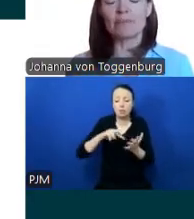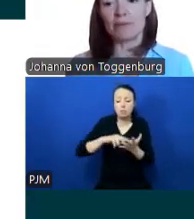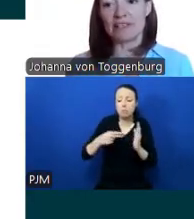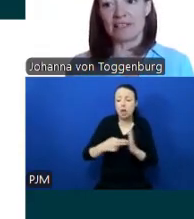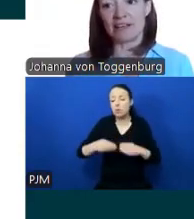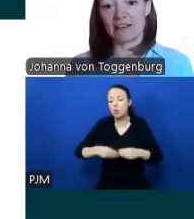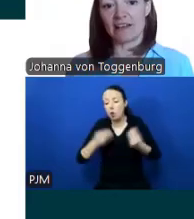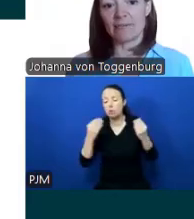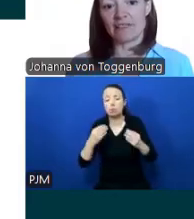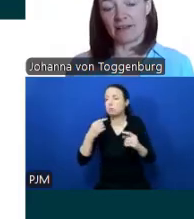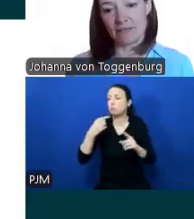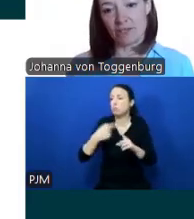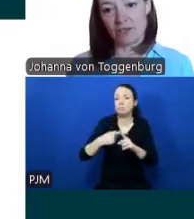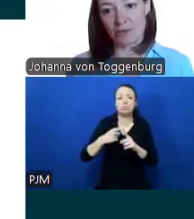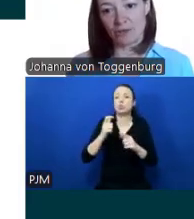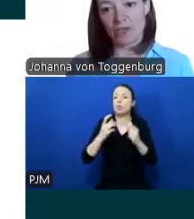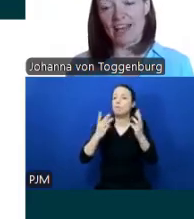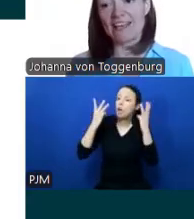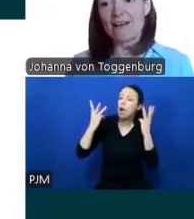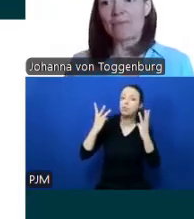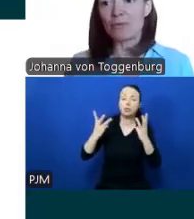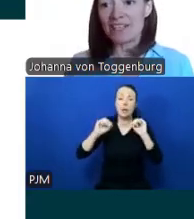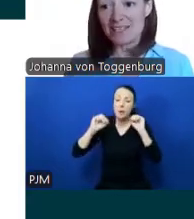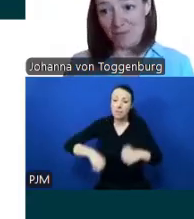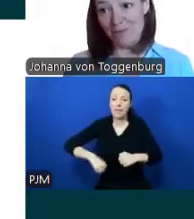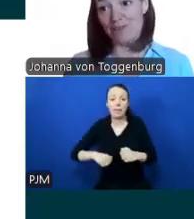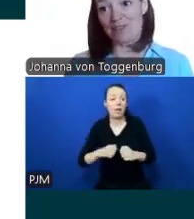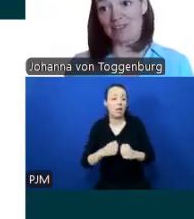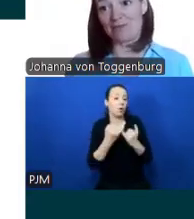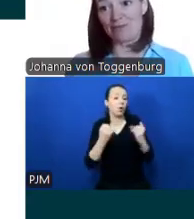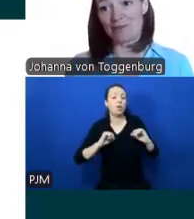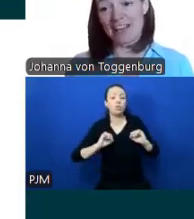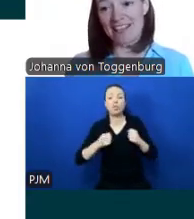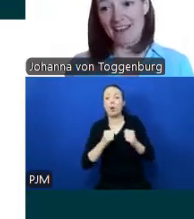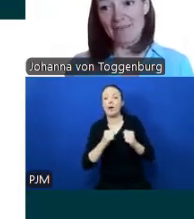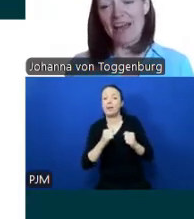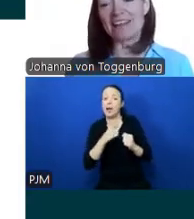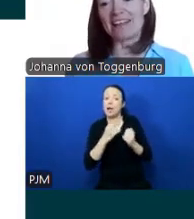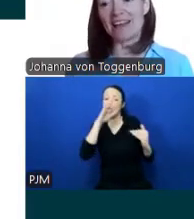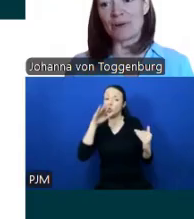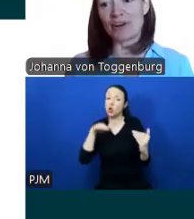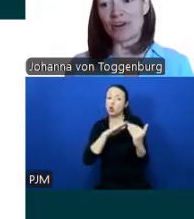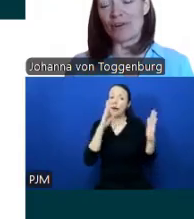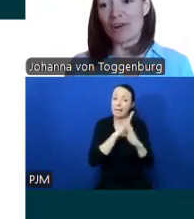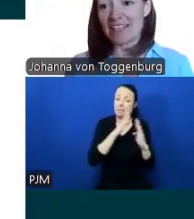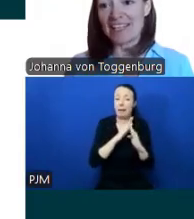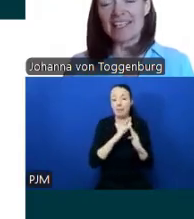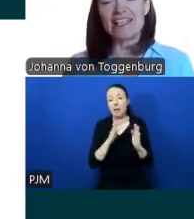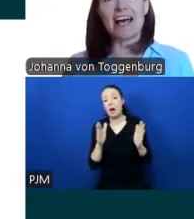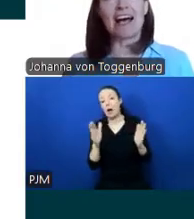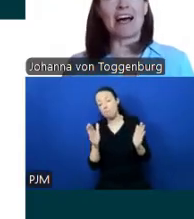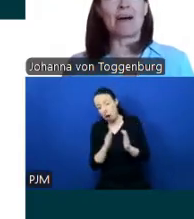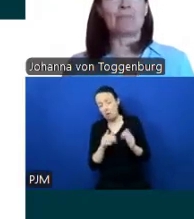and implement climate adaptation measures. And we did speak with the city of Lucerne at the time, and they were